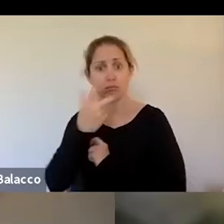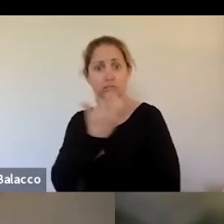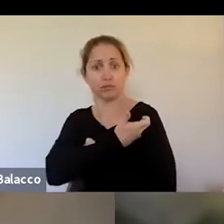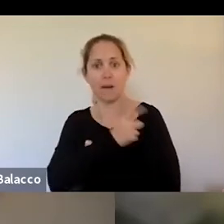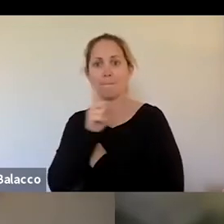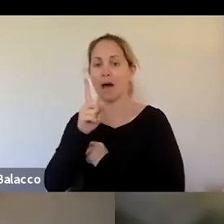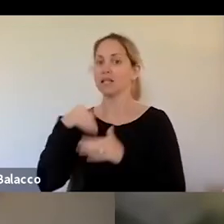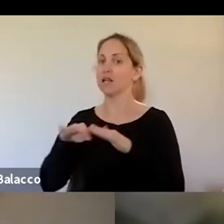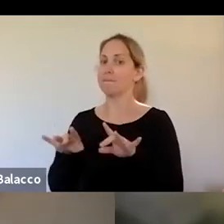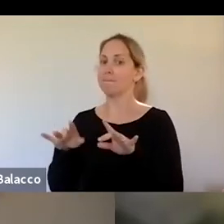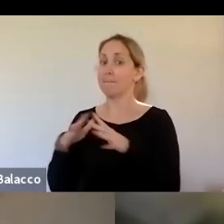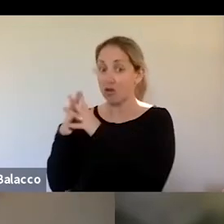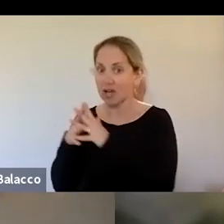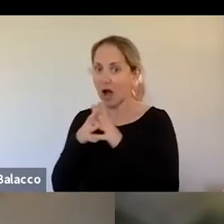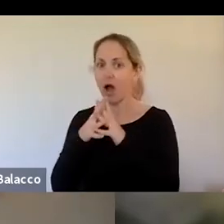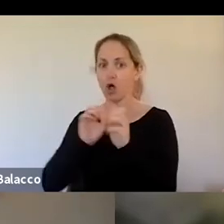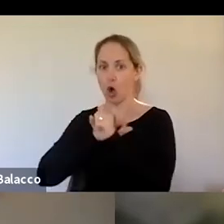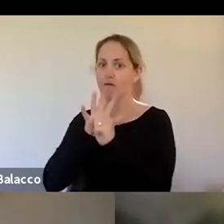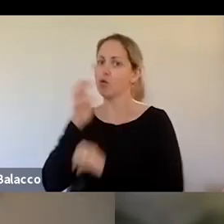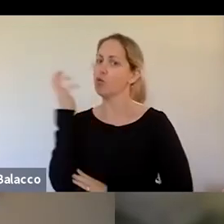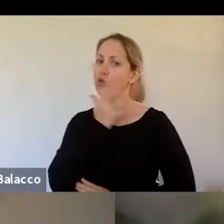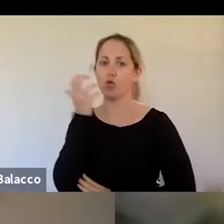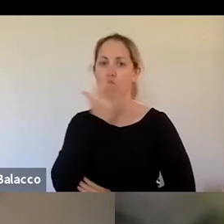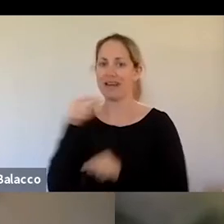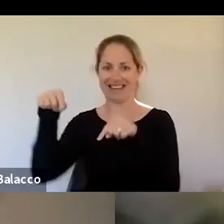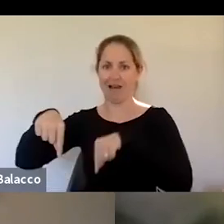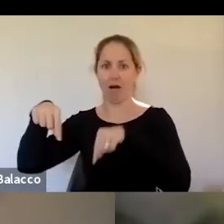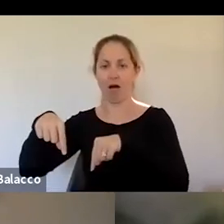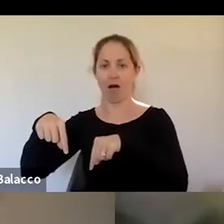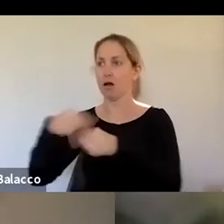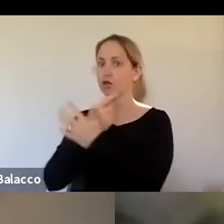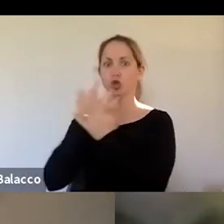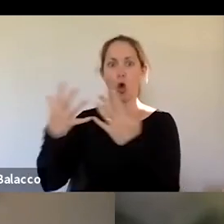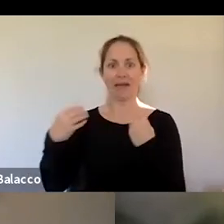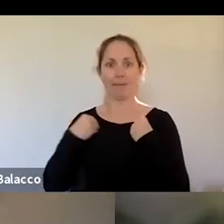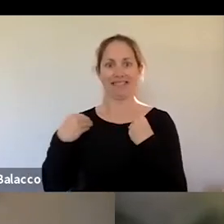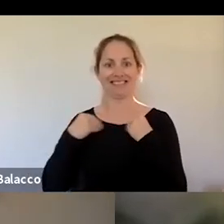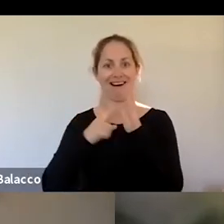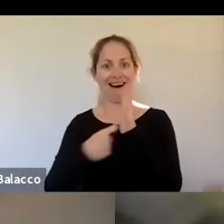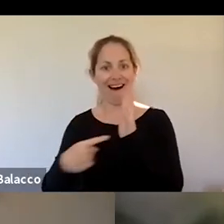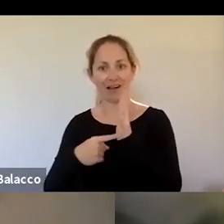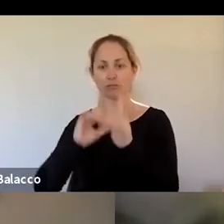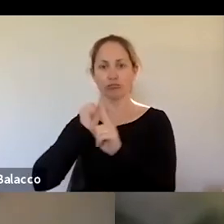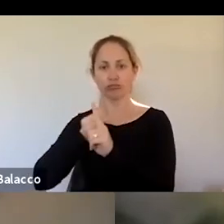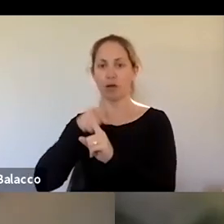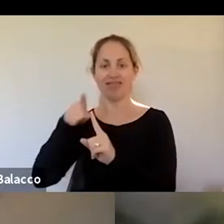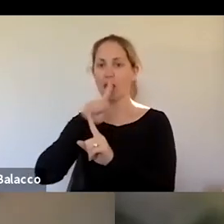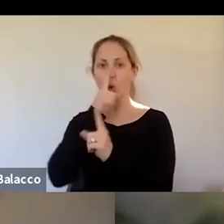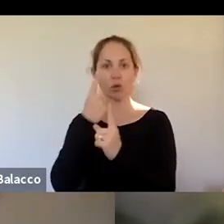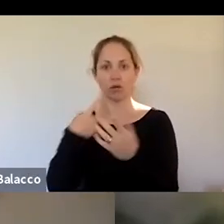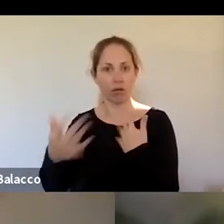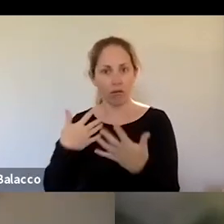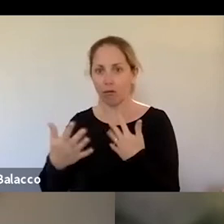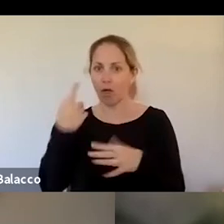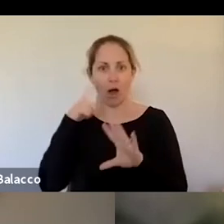so many audiences have been touched in really real ways by the sort of trauma of living through the last year, there's still quite